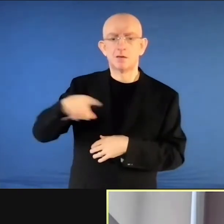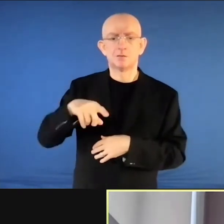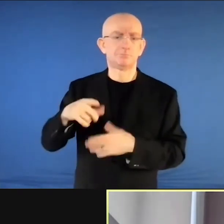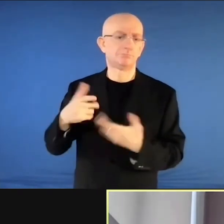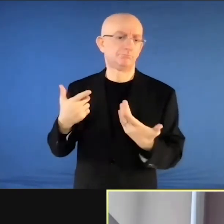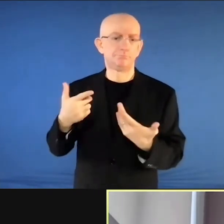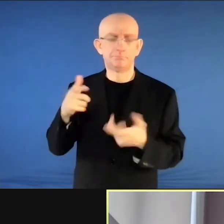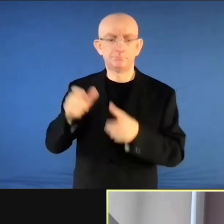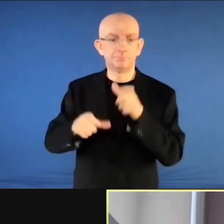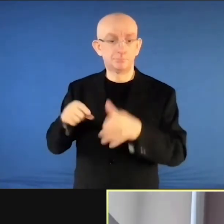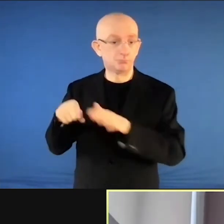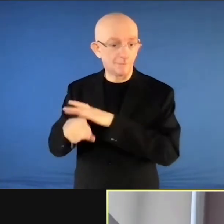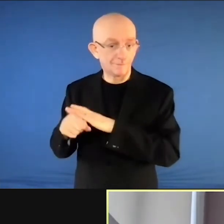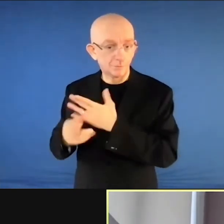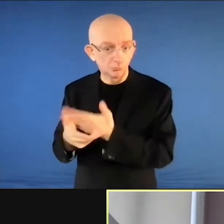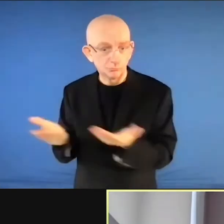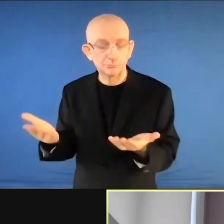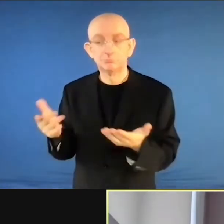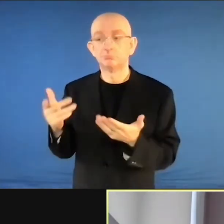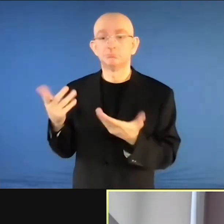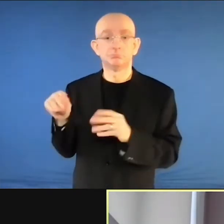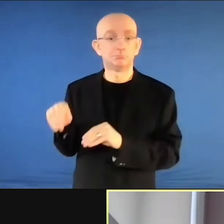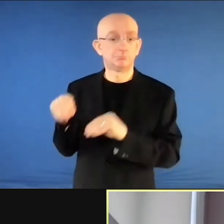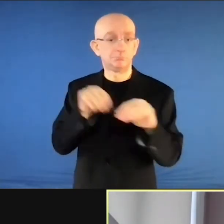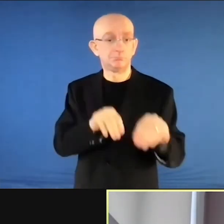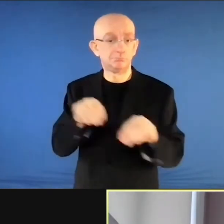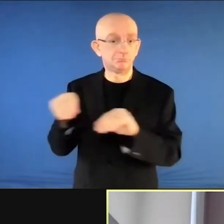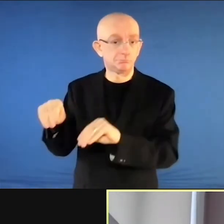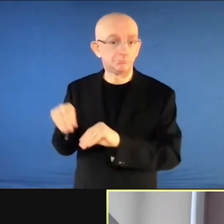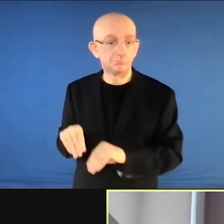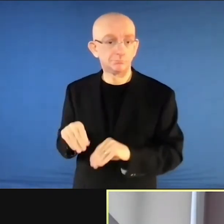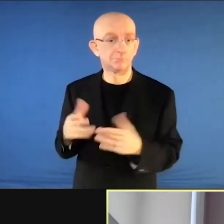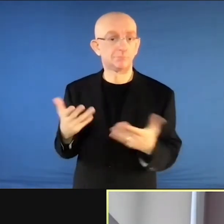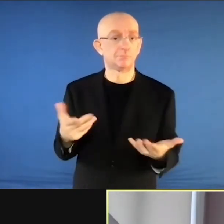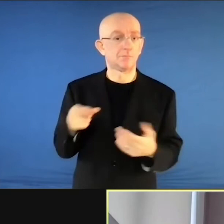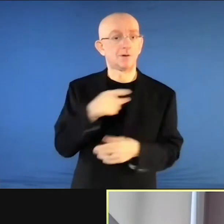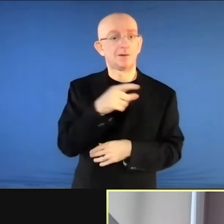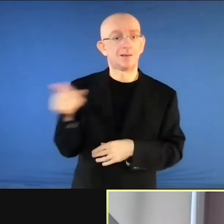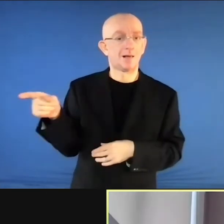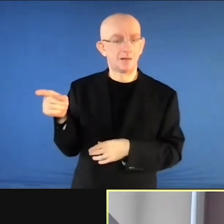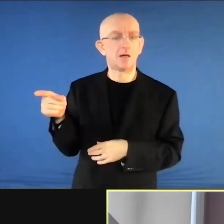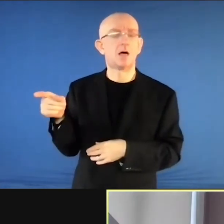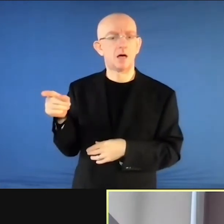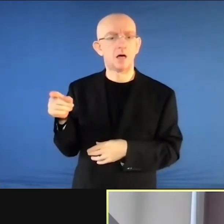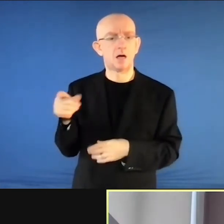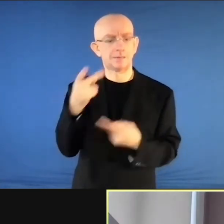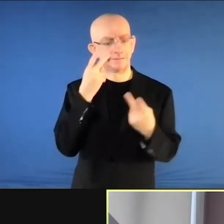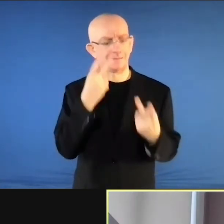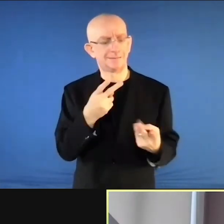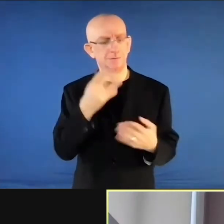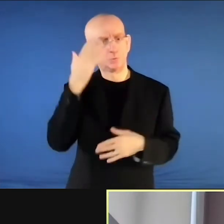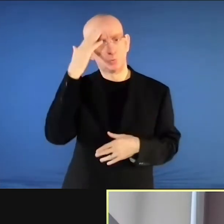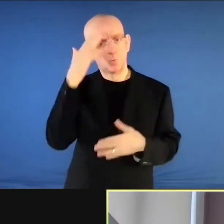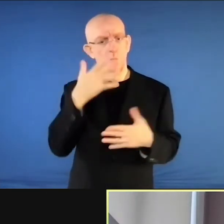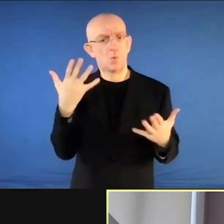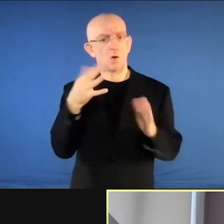these principles, the key principles embedded in the Code of Ethics. I think these